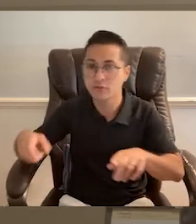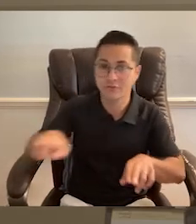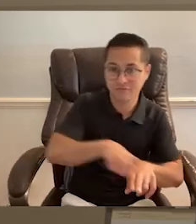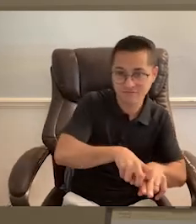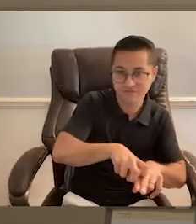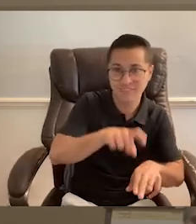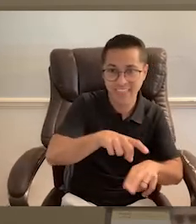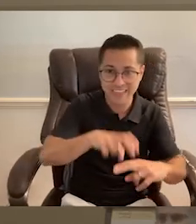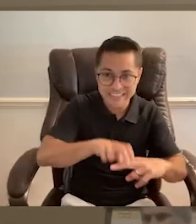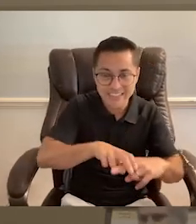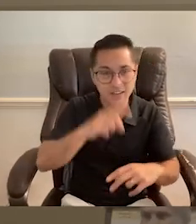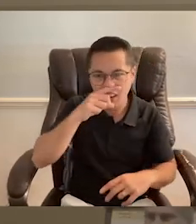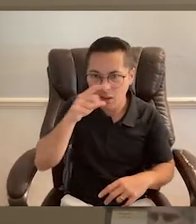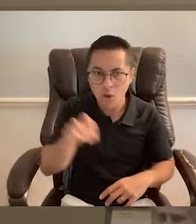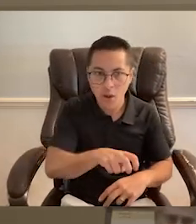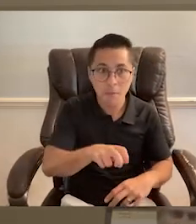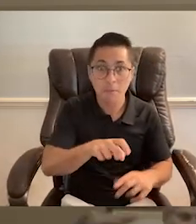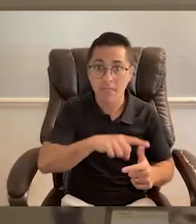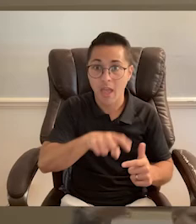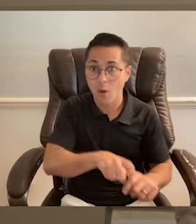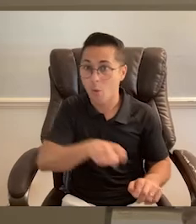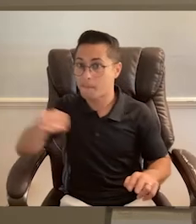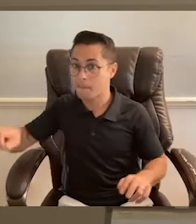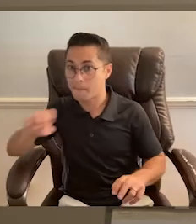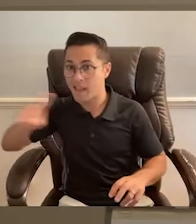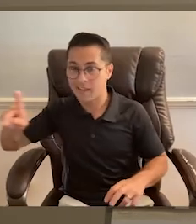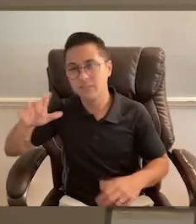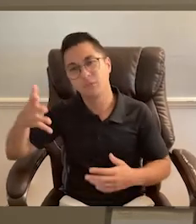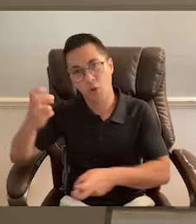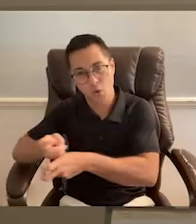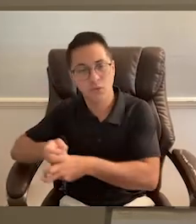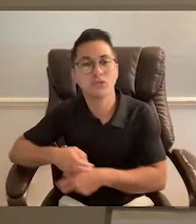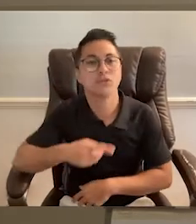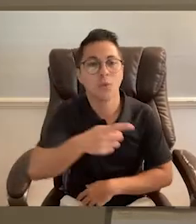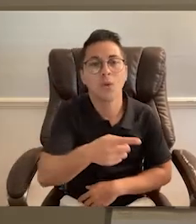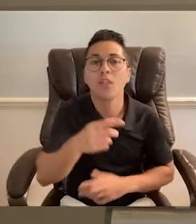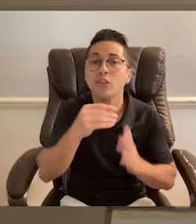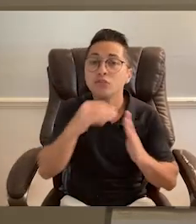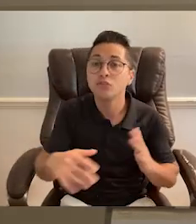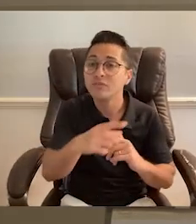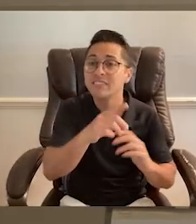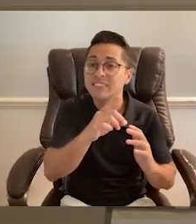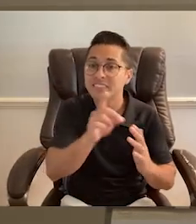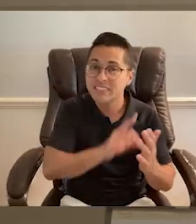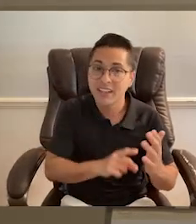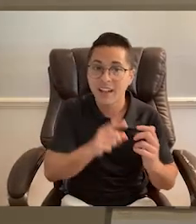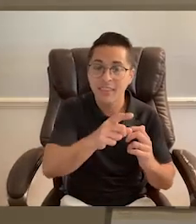this is kind of an animation. So they designed kind of like a platform lift that would go over the stairs to be able to accomplish